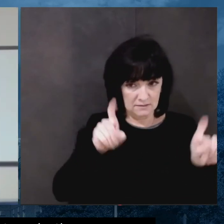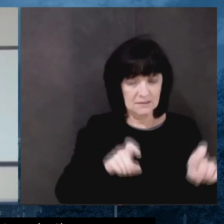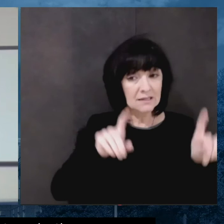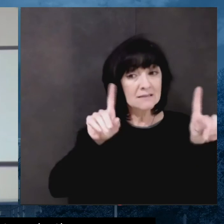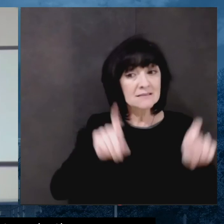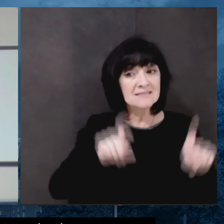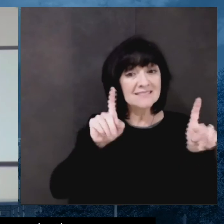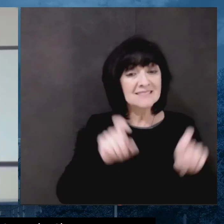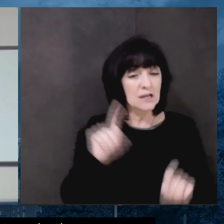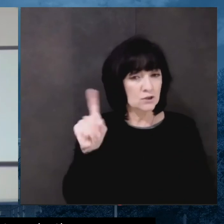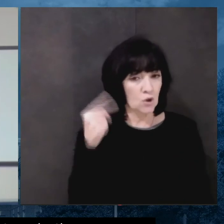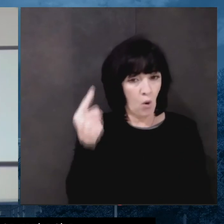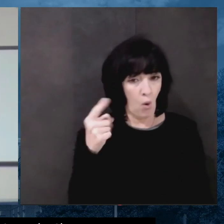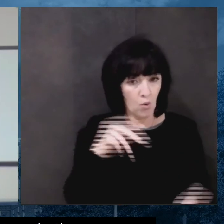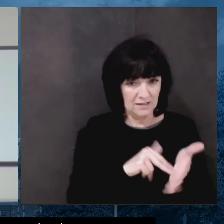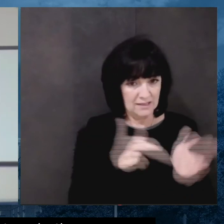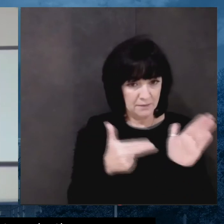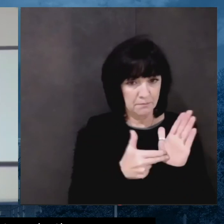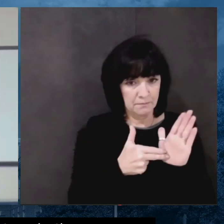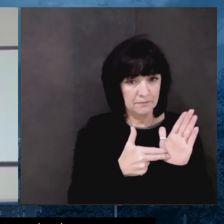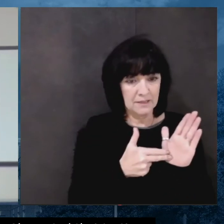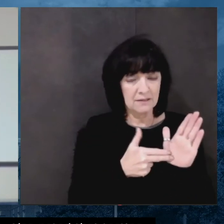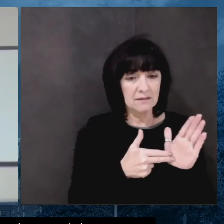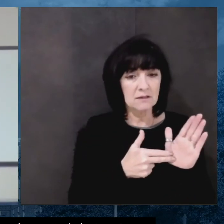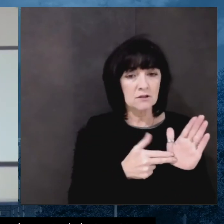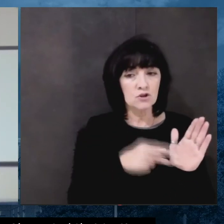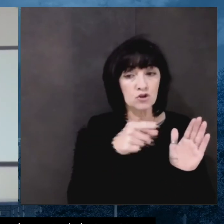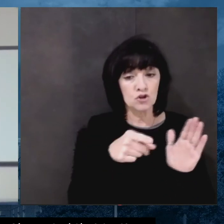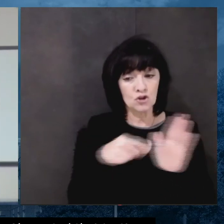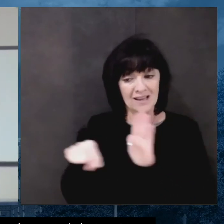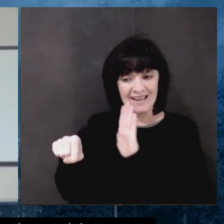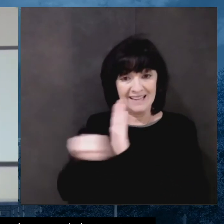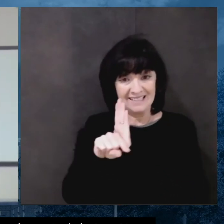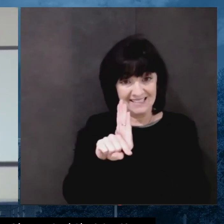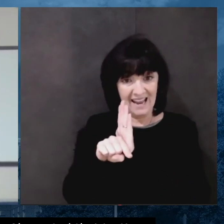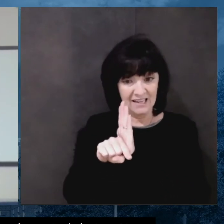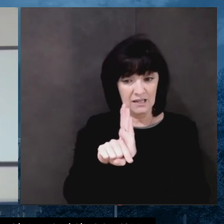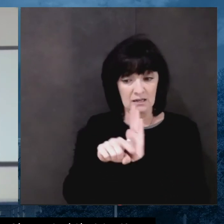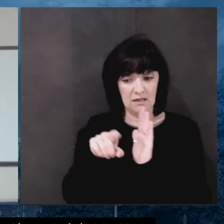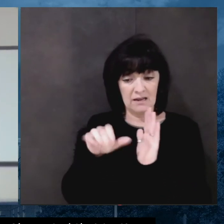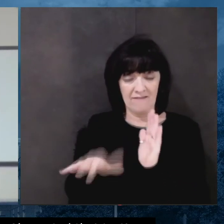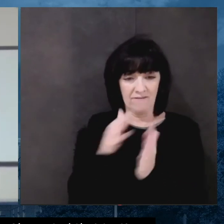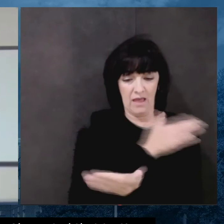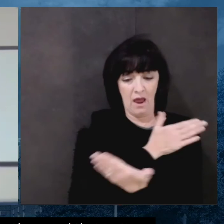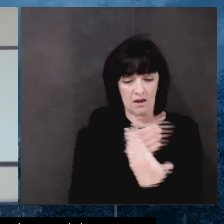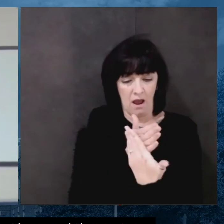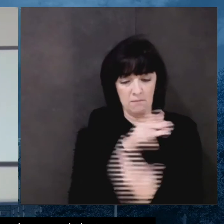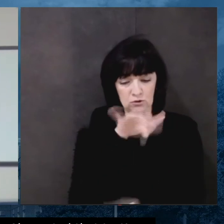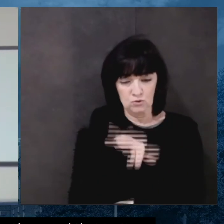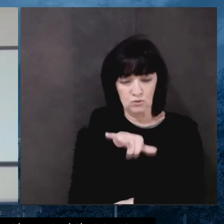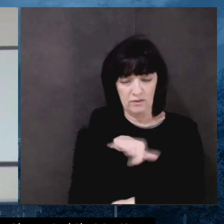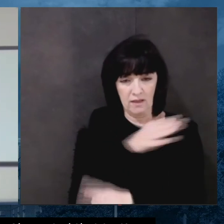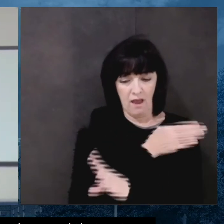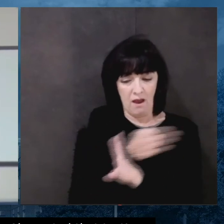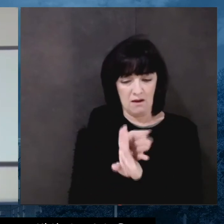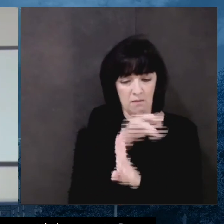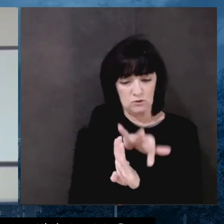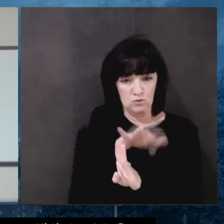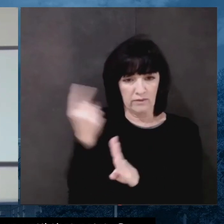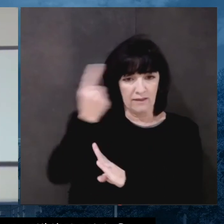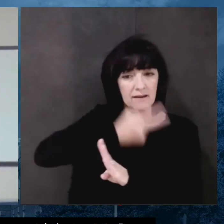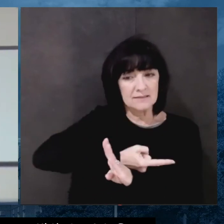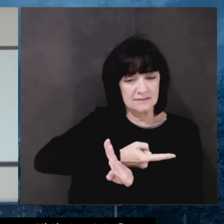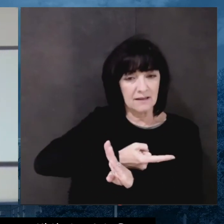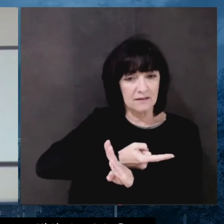only means that you are negative. If you do get a negative result, you're negative up till that point. So there's still potential that, and a false sense of